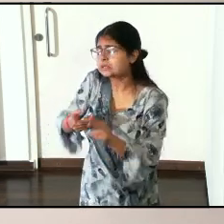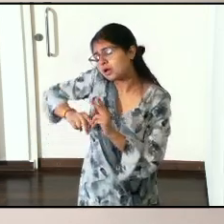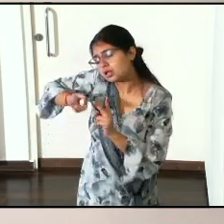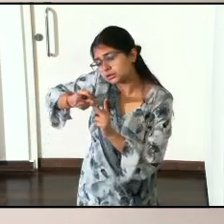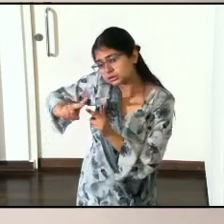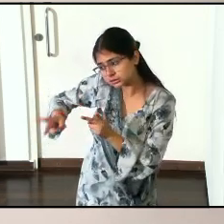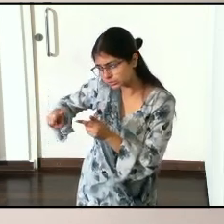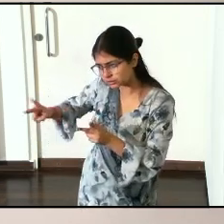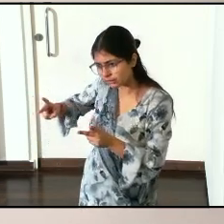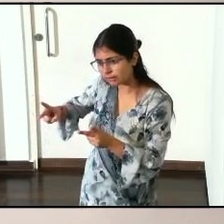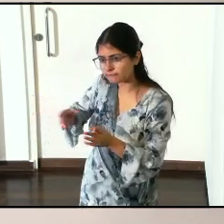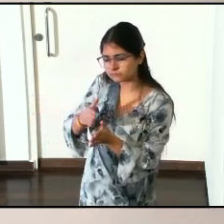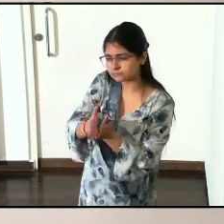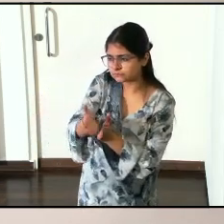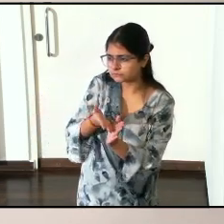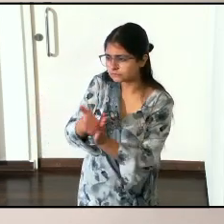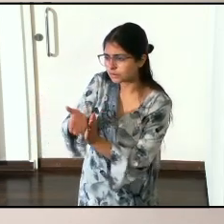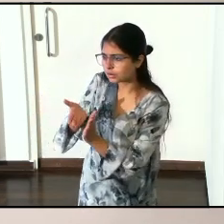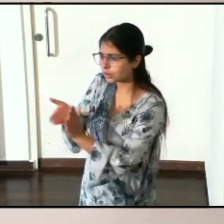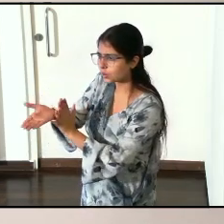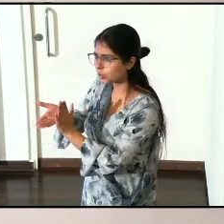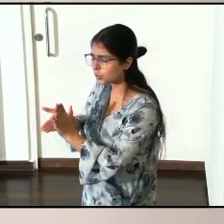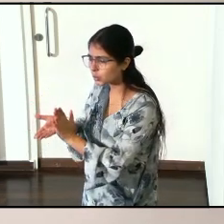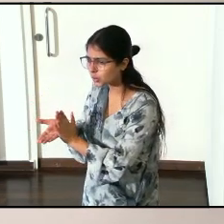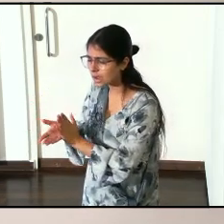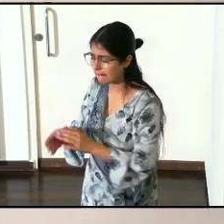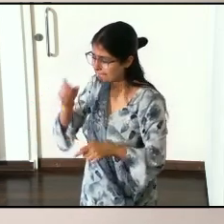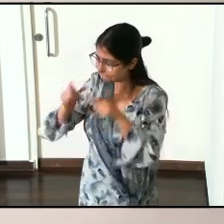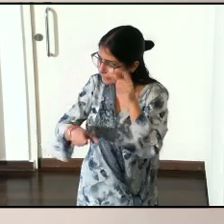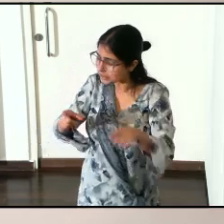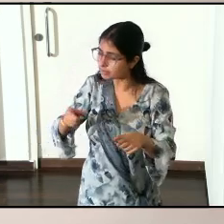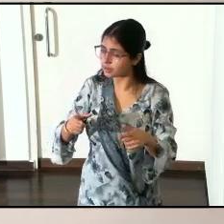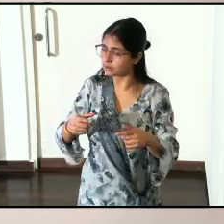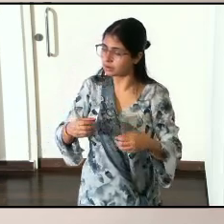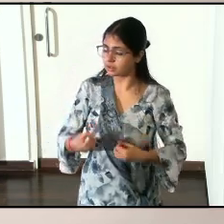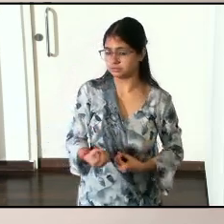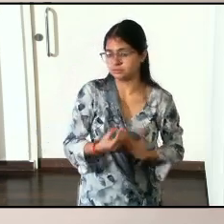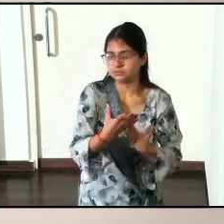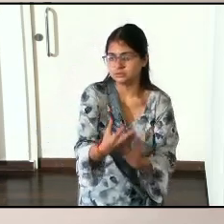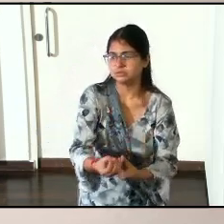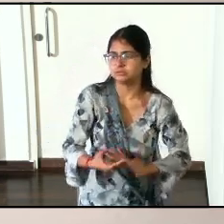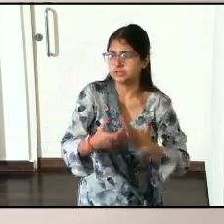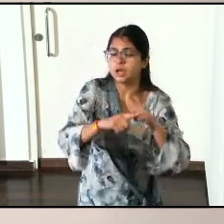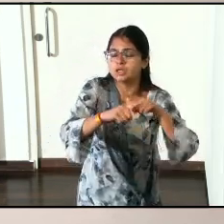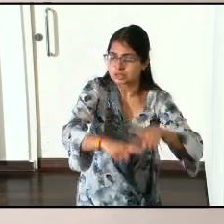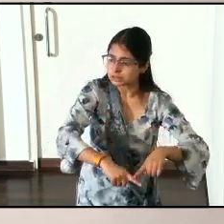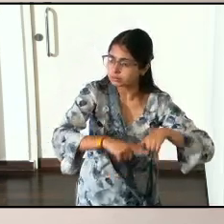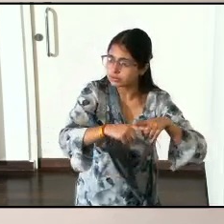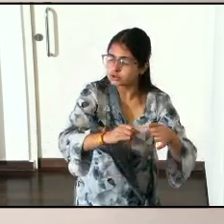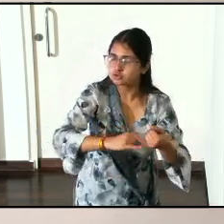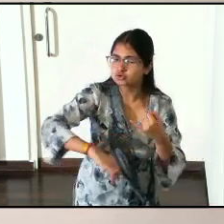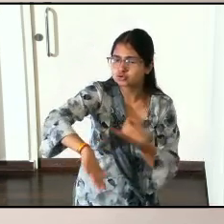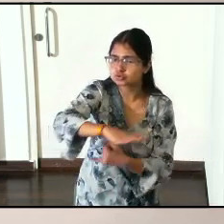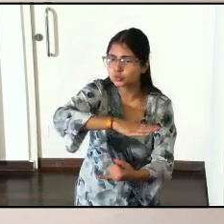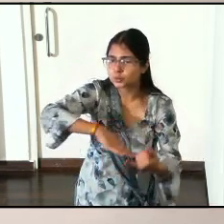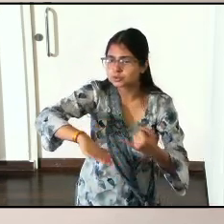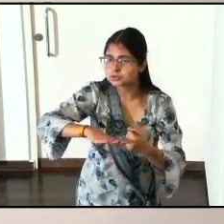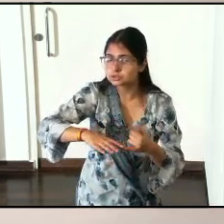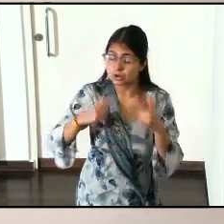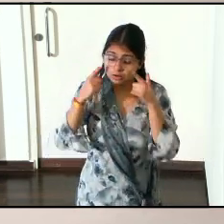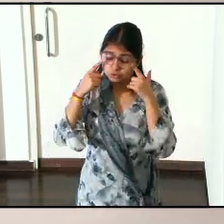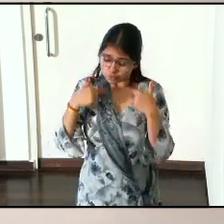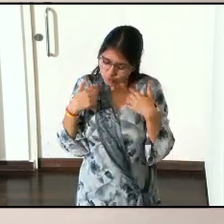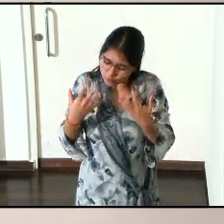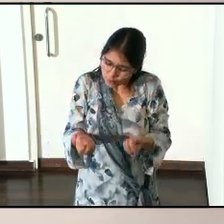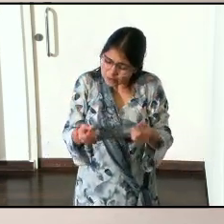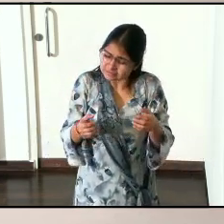ways in which people respond to certain kinds of things, and there is a need to keep these things alive. So I think